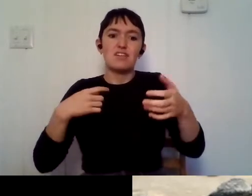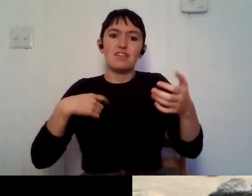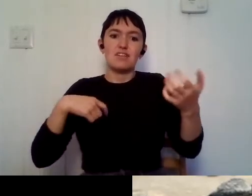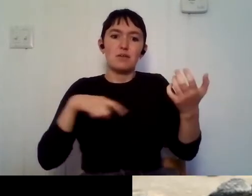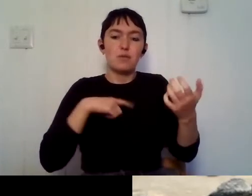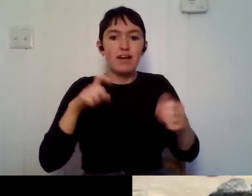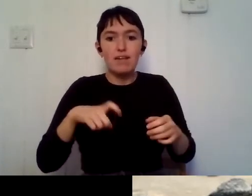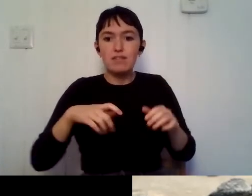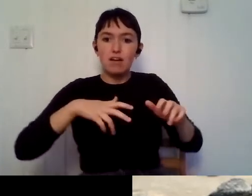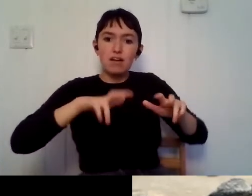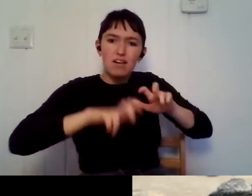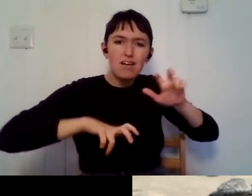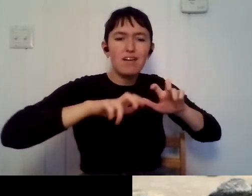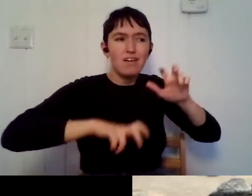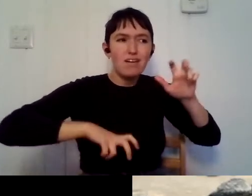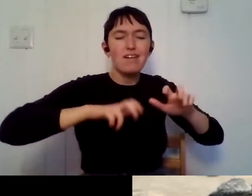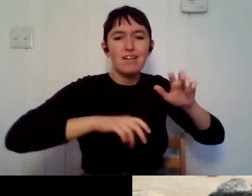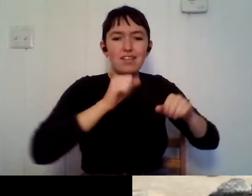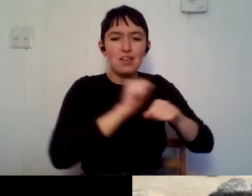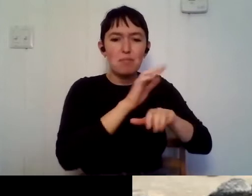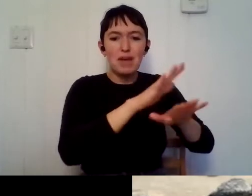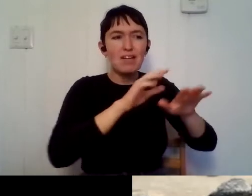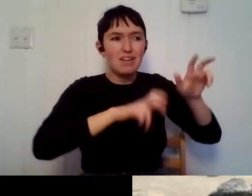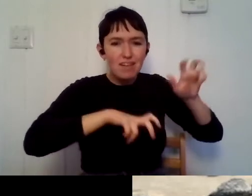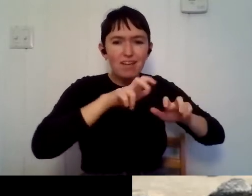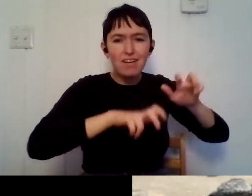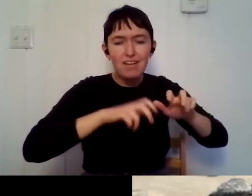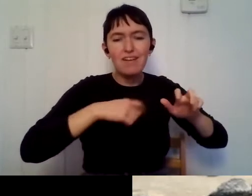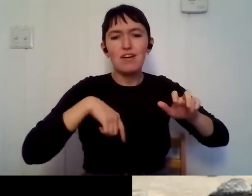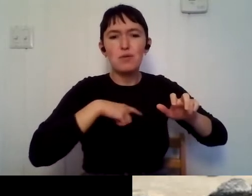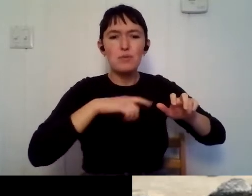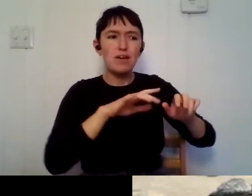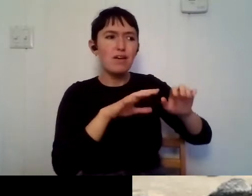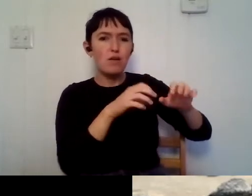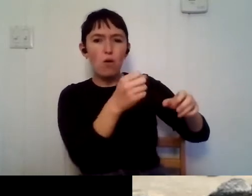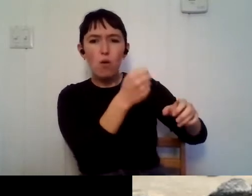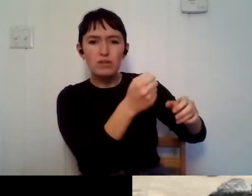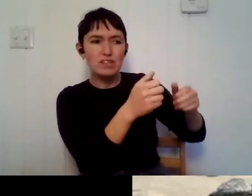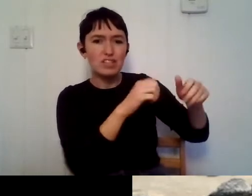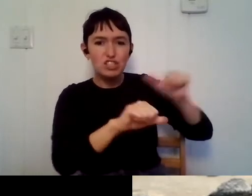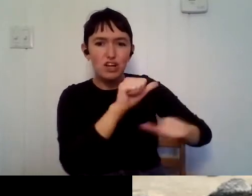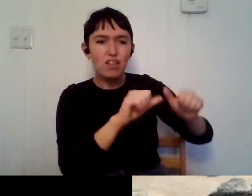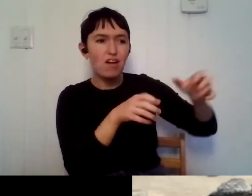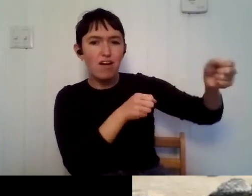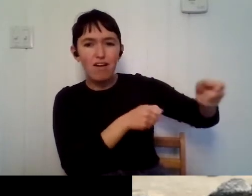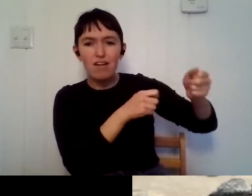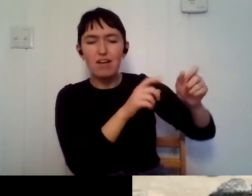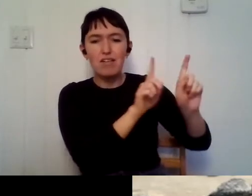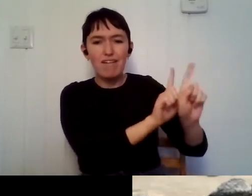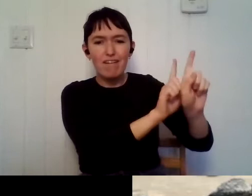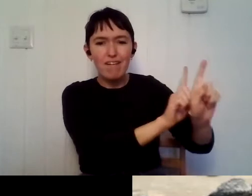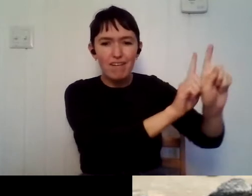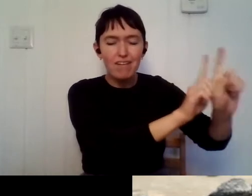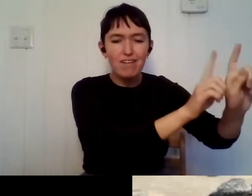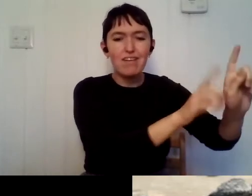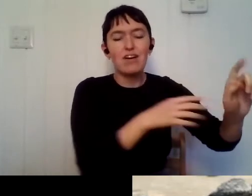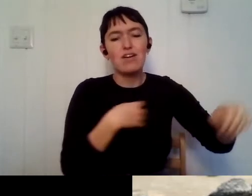because it was raining so hard. So we're like trying to touch and hold each other's back. As we were walking down, um, the mountain, it was like, it was